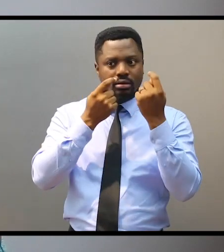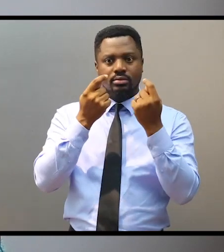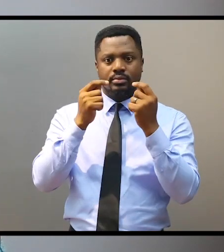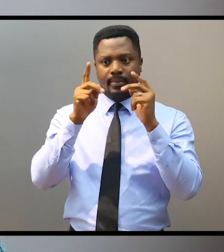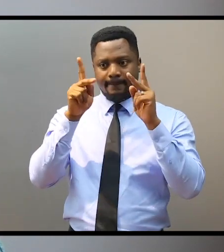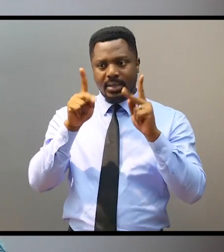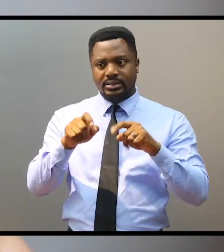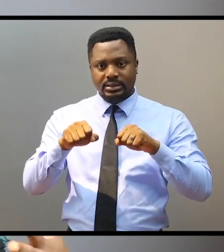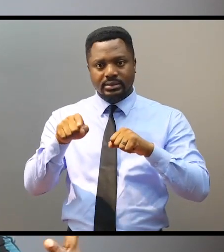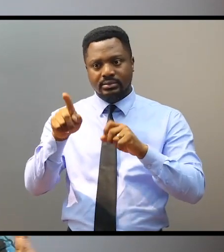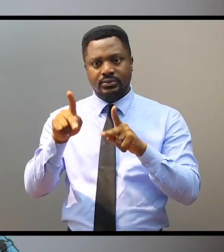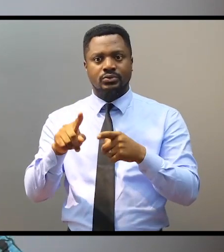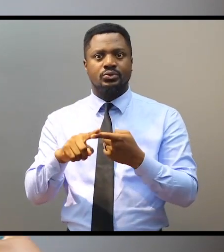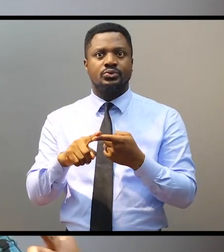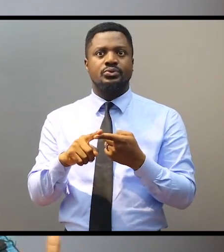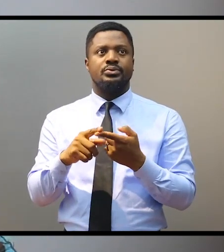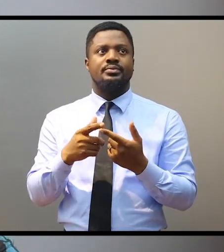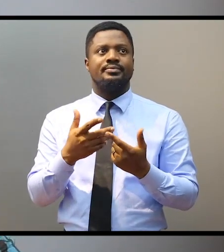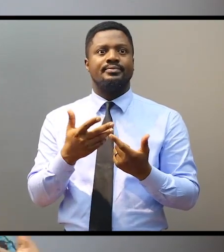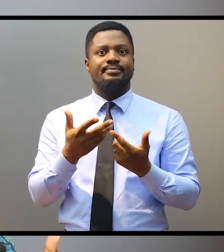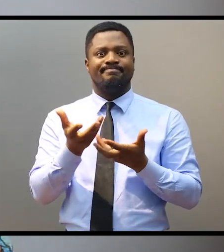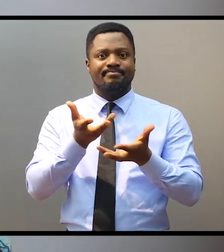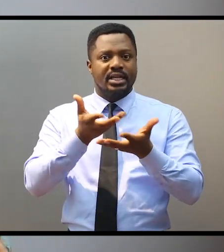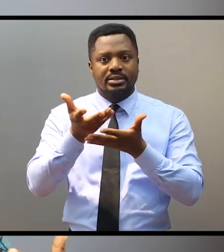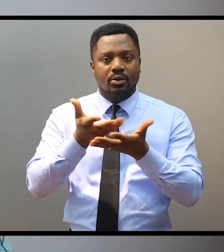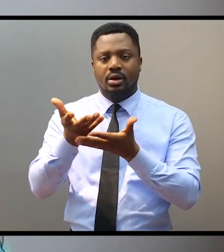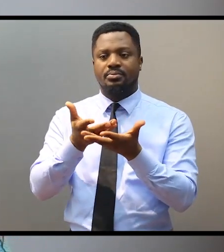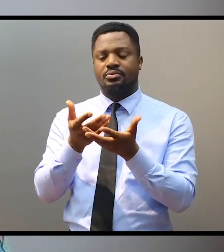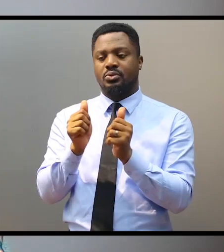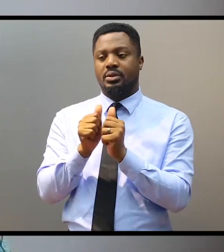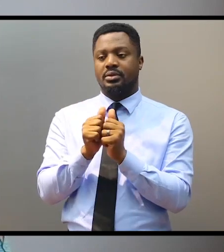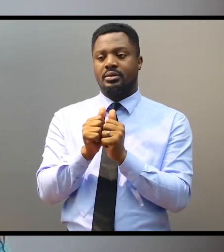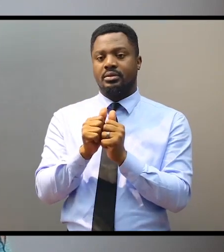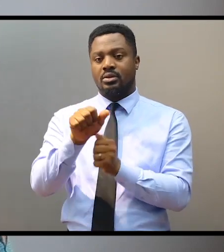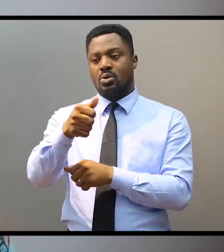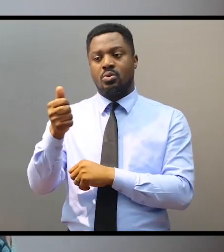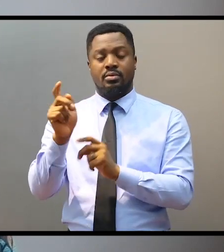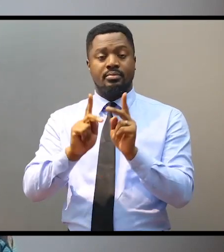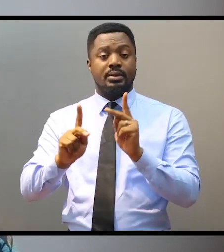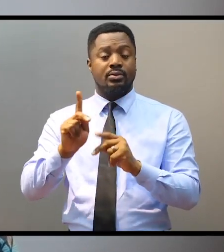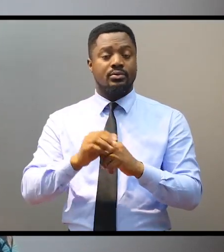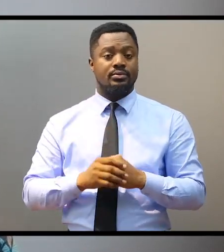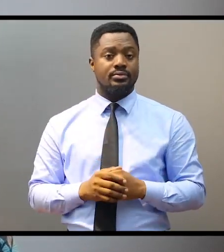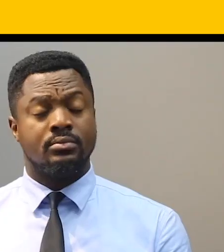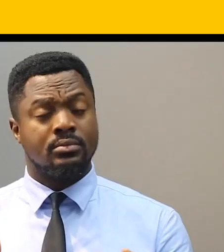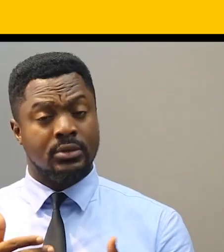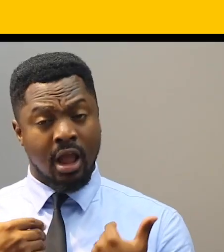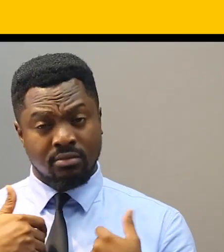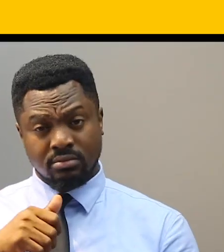think, and then the ability of the person to interact with others.